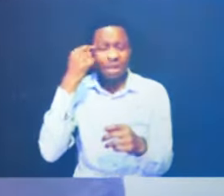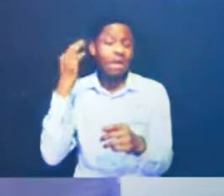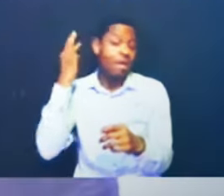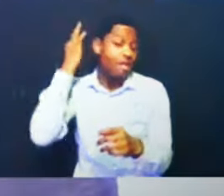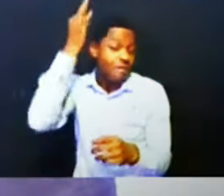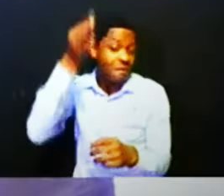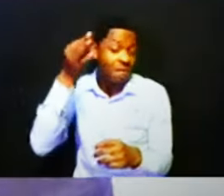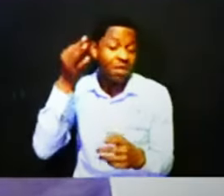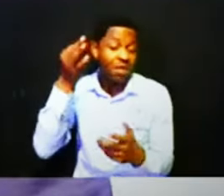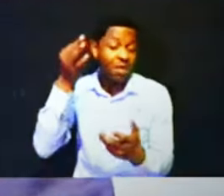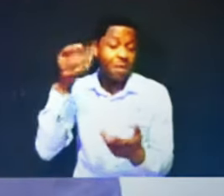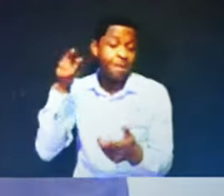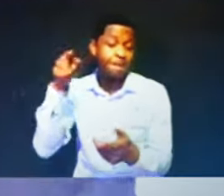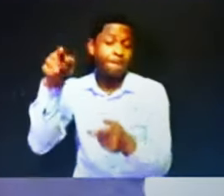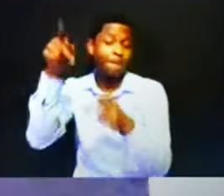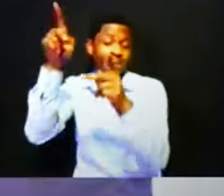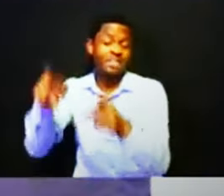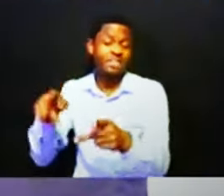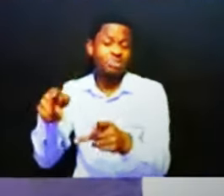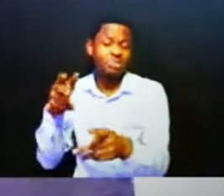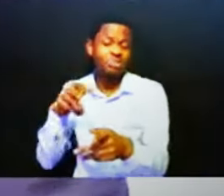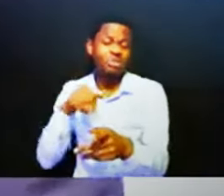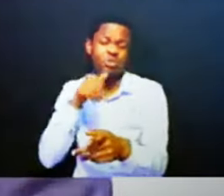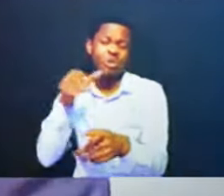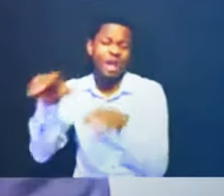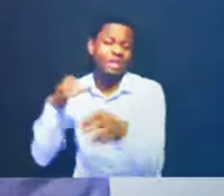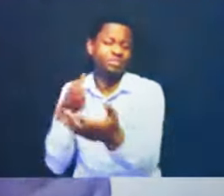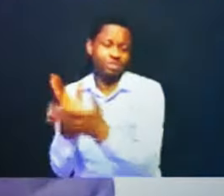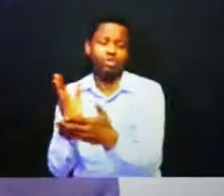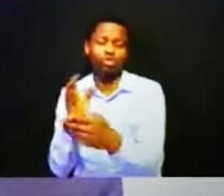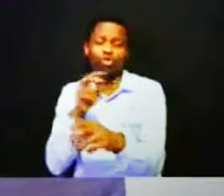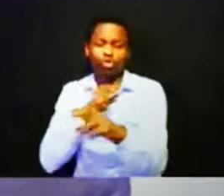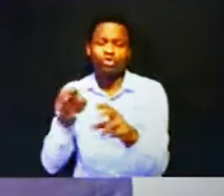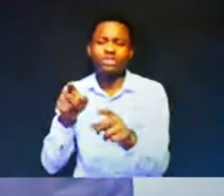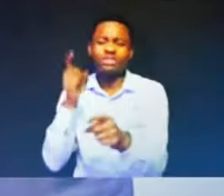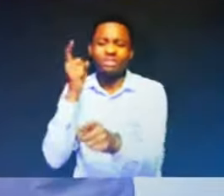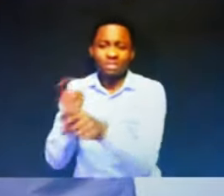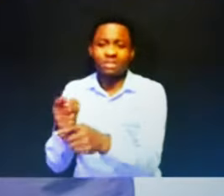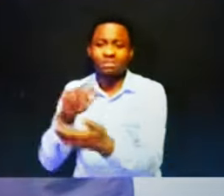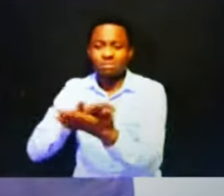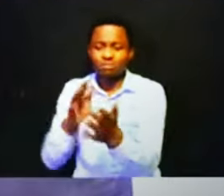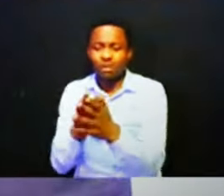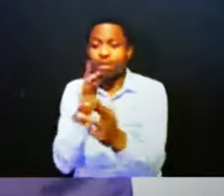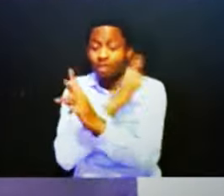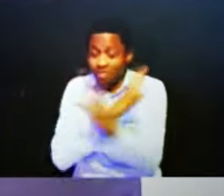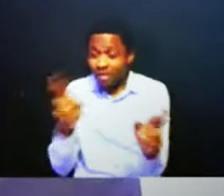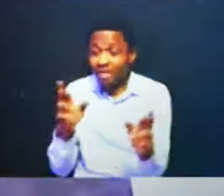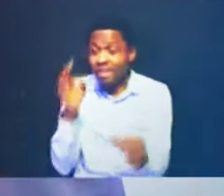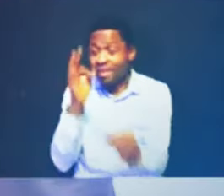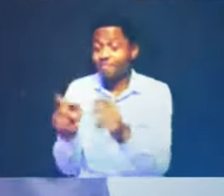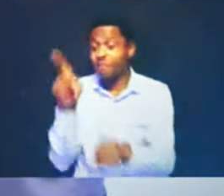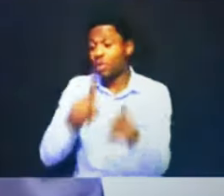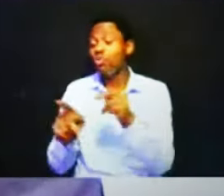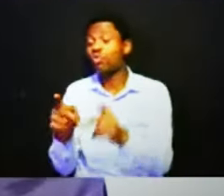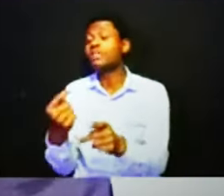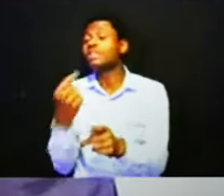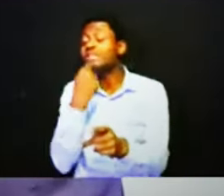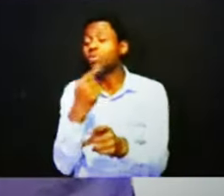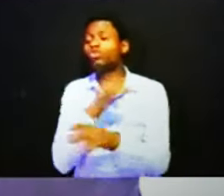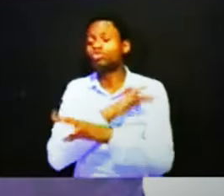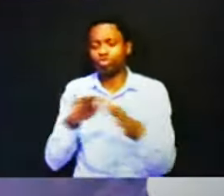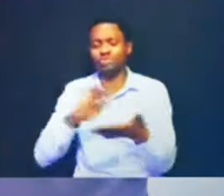So never look for righteousness in the other person.